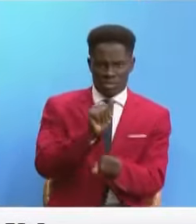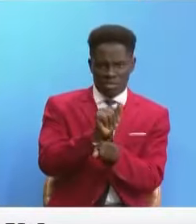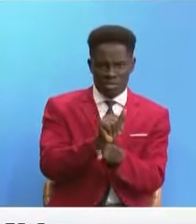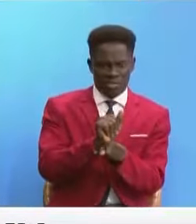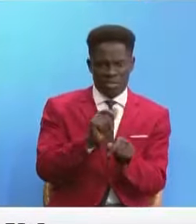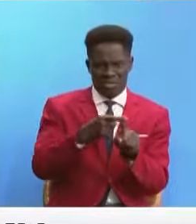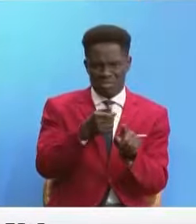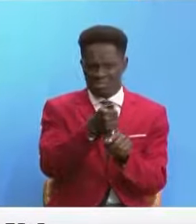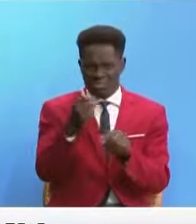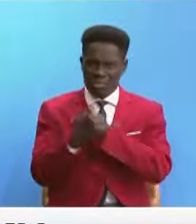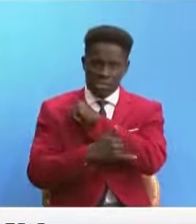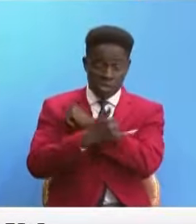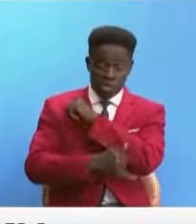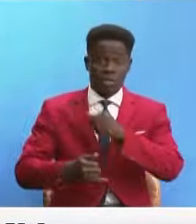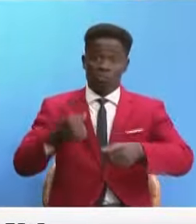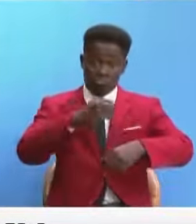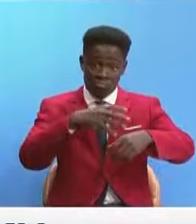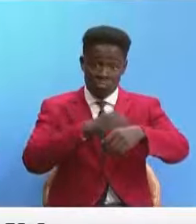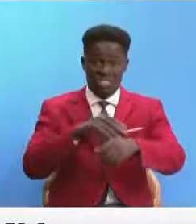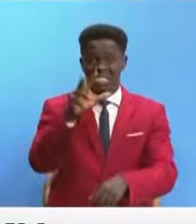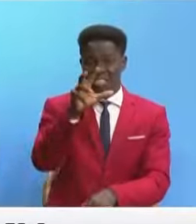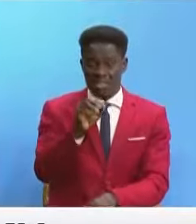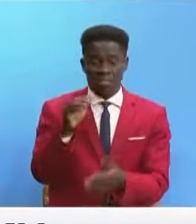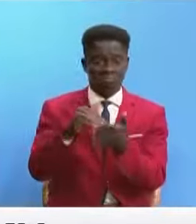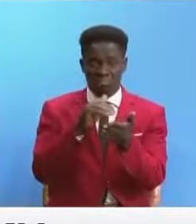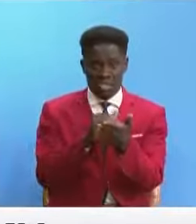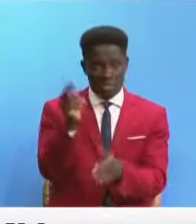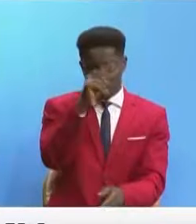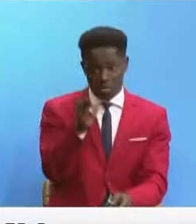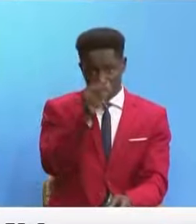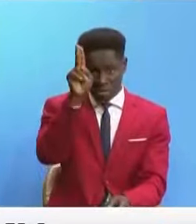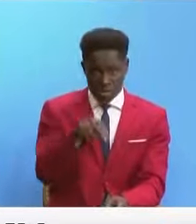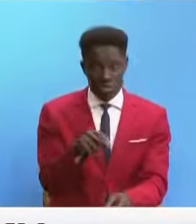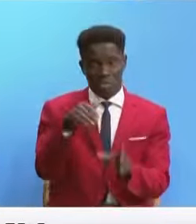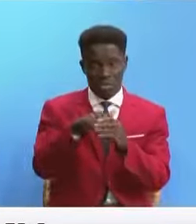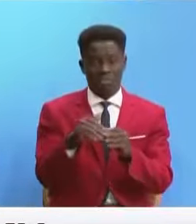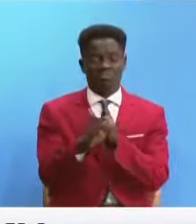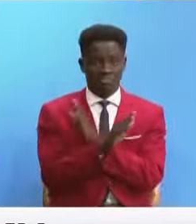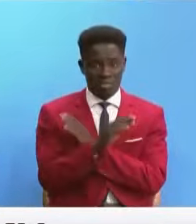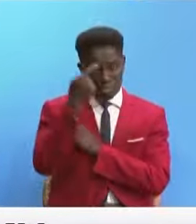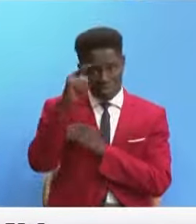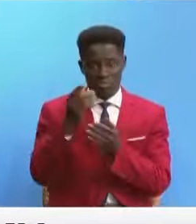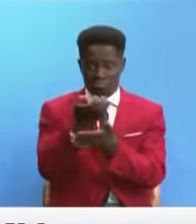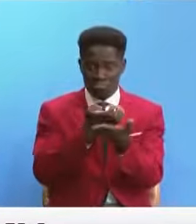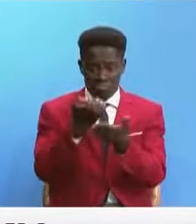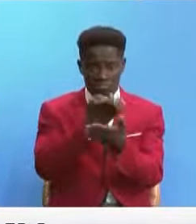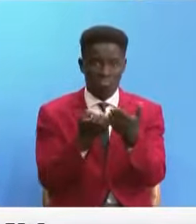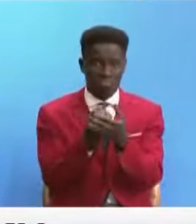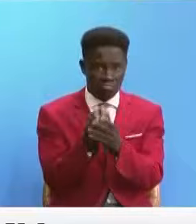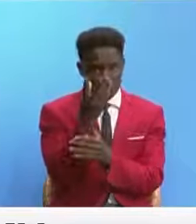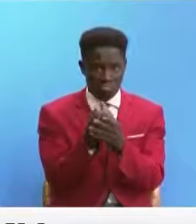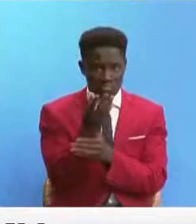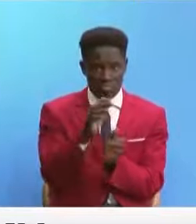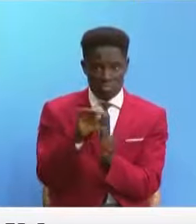Zambian economy in the next 12 months. Minister of Commerce, Trade and Industry, Chipoka Mlenga, has